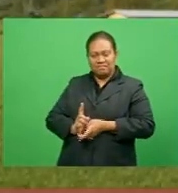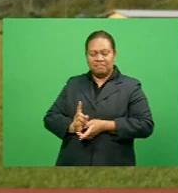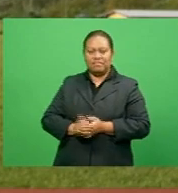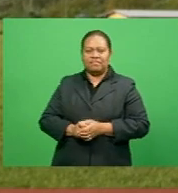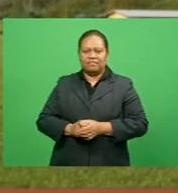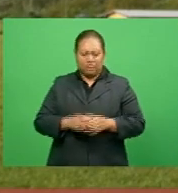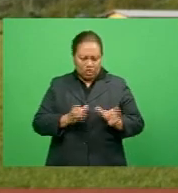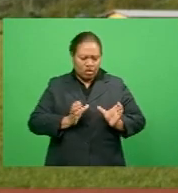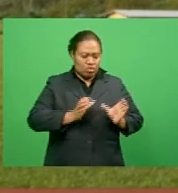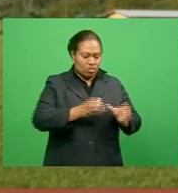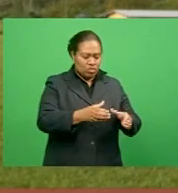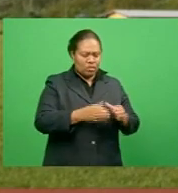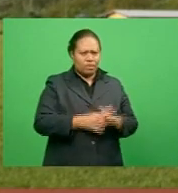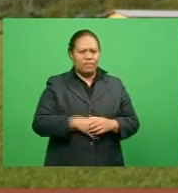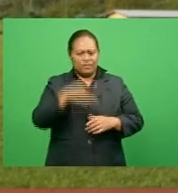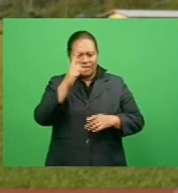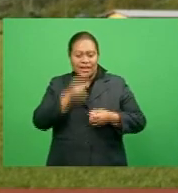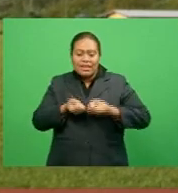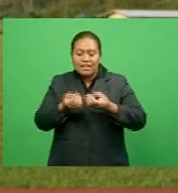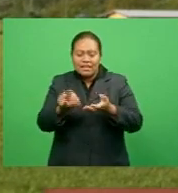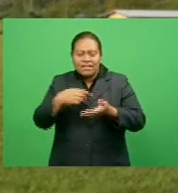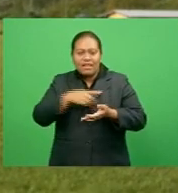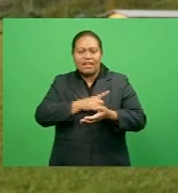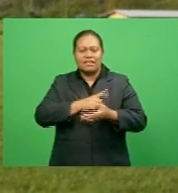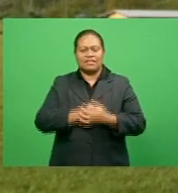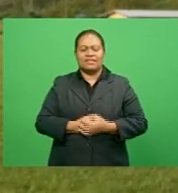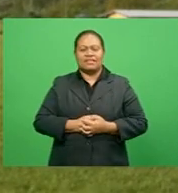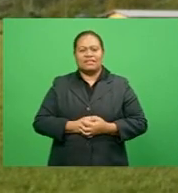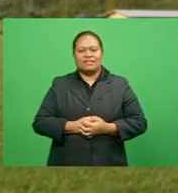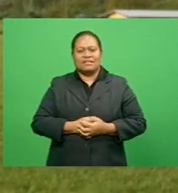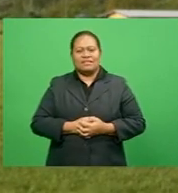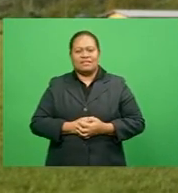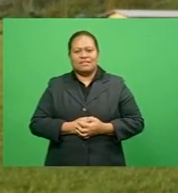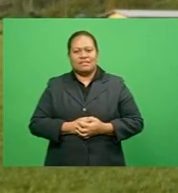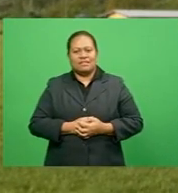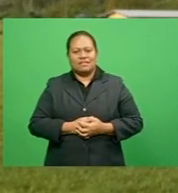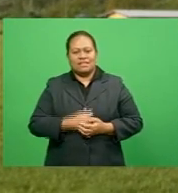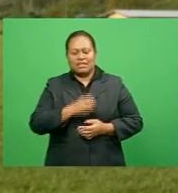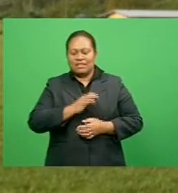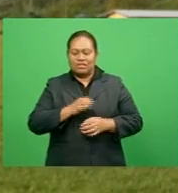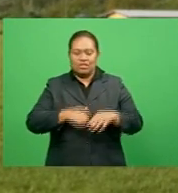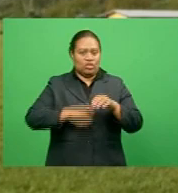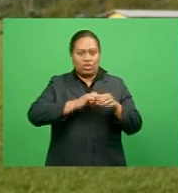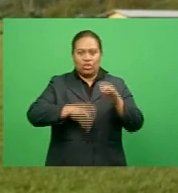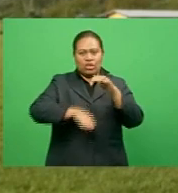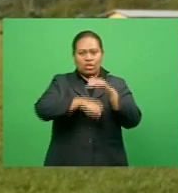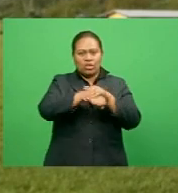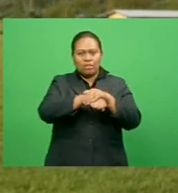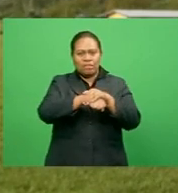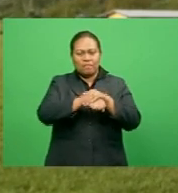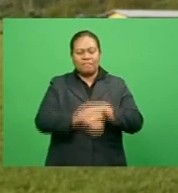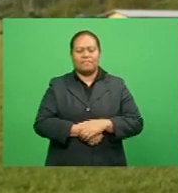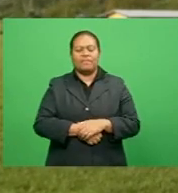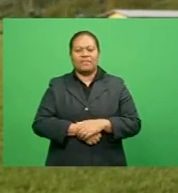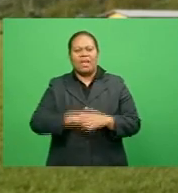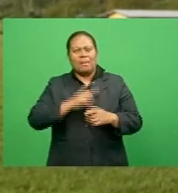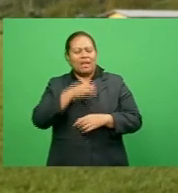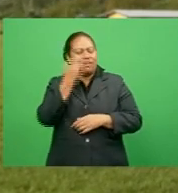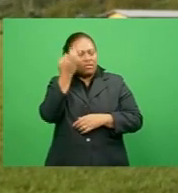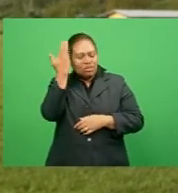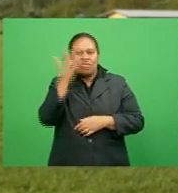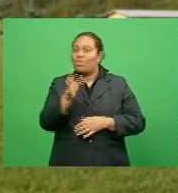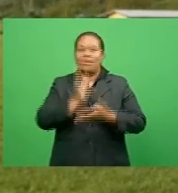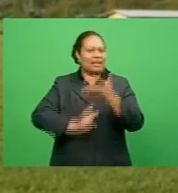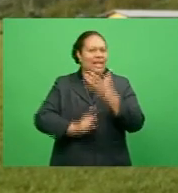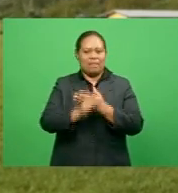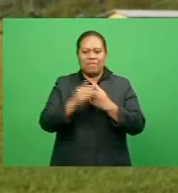group that they've allocated us in will be not that tough. But to me, we don't know what's coming,